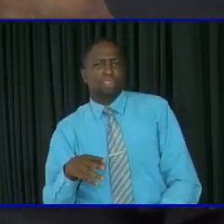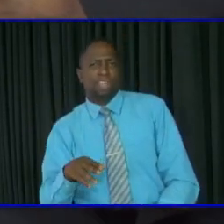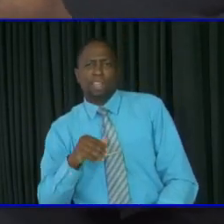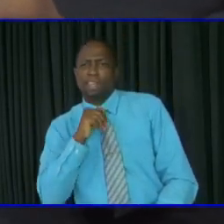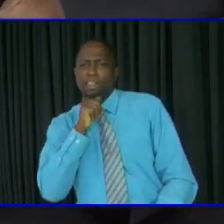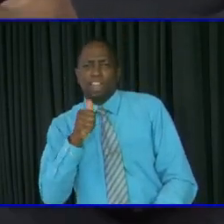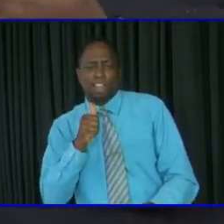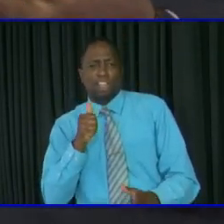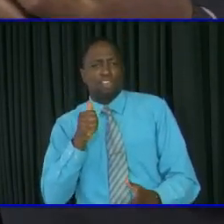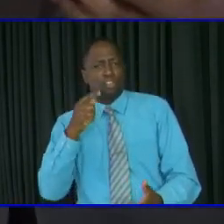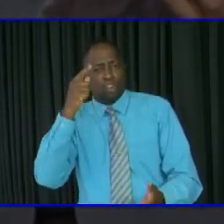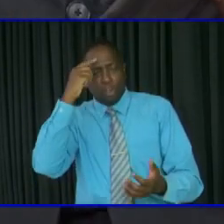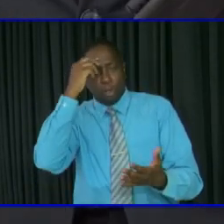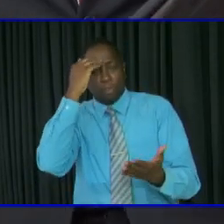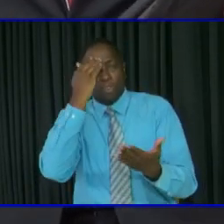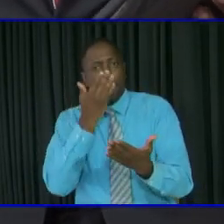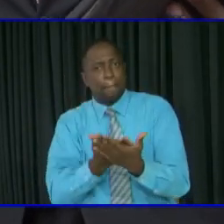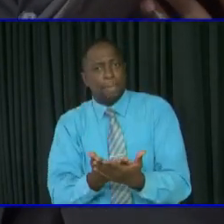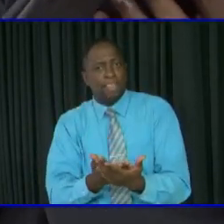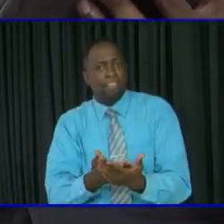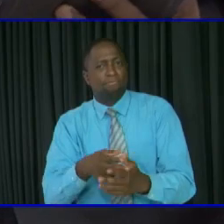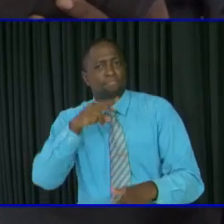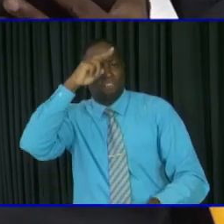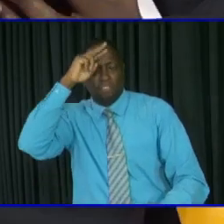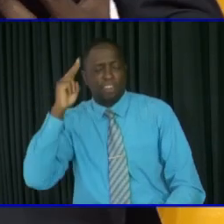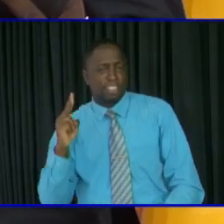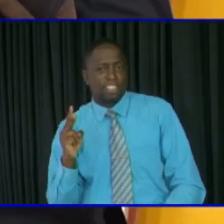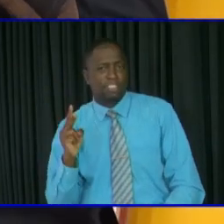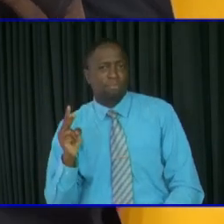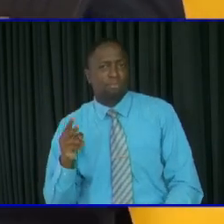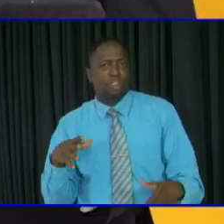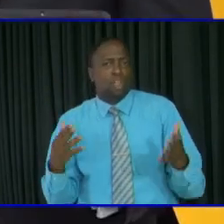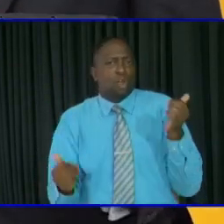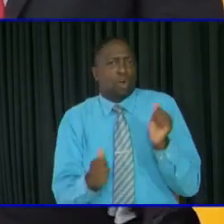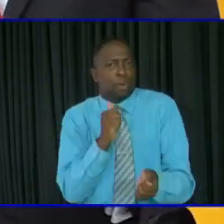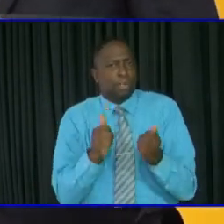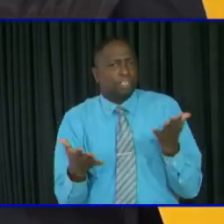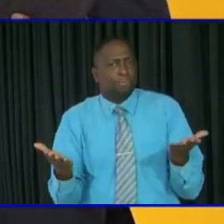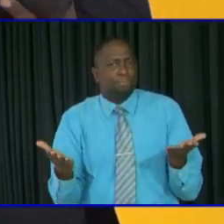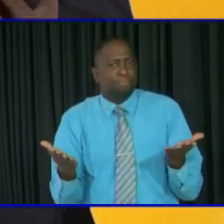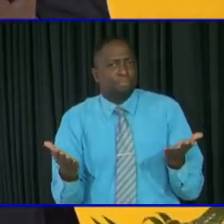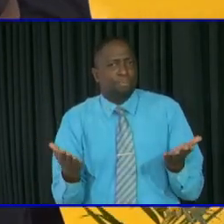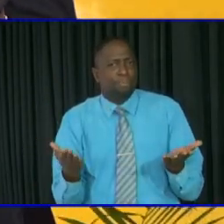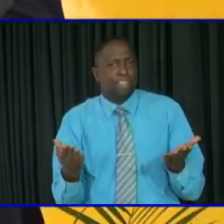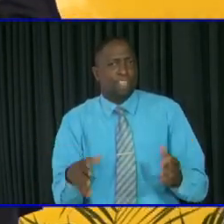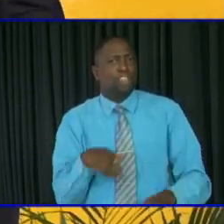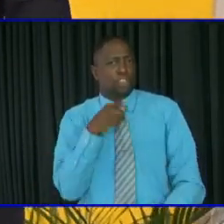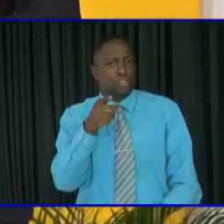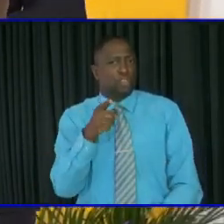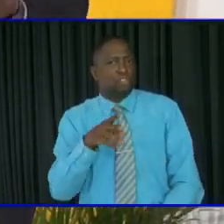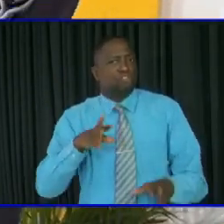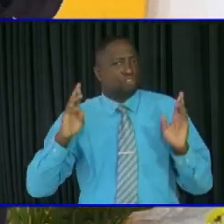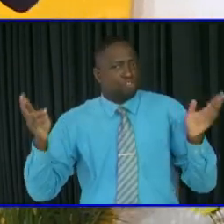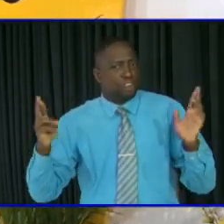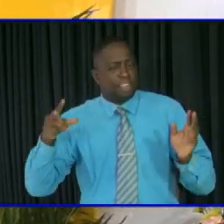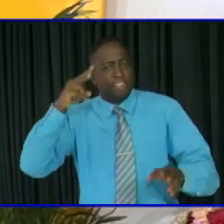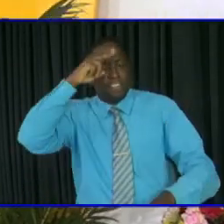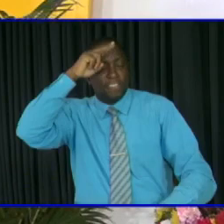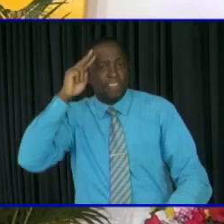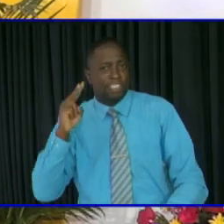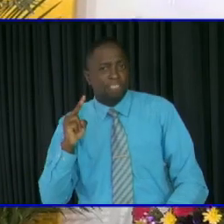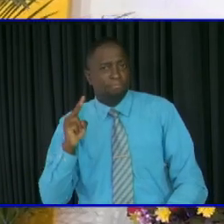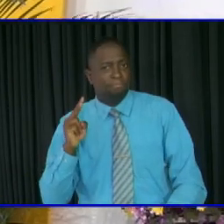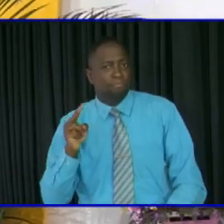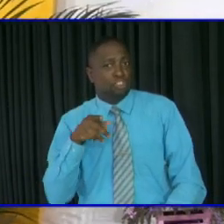of virgin are you? What kind of virgin are you? Are you a ready virgin or an unready virgin? Are you a